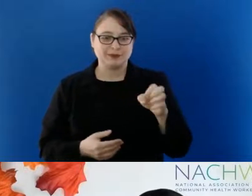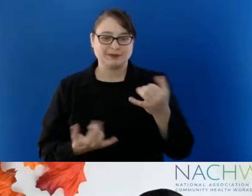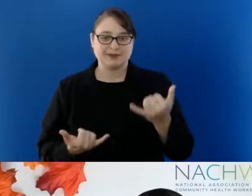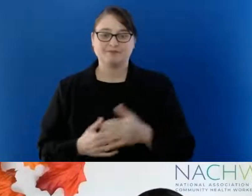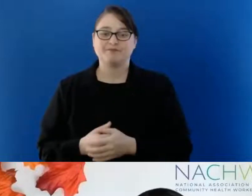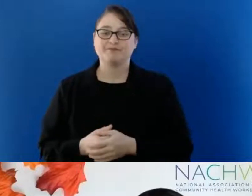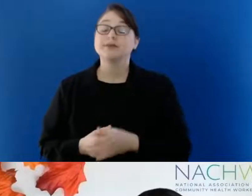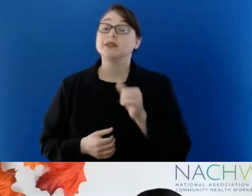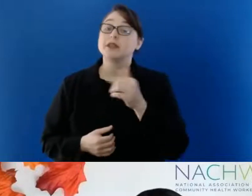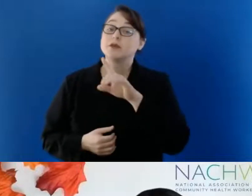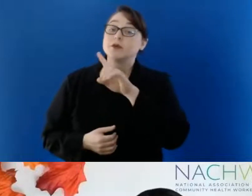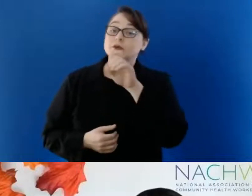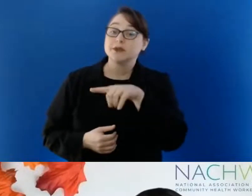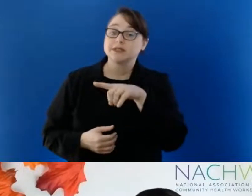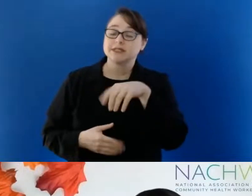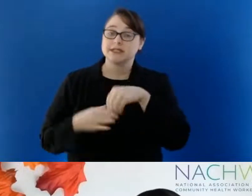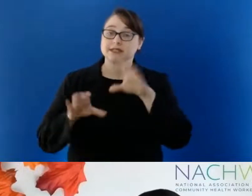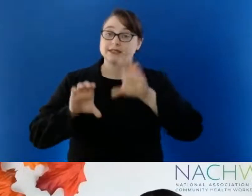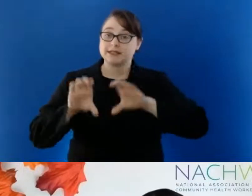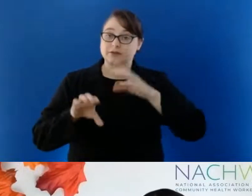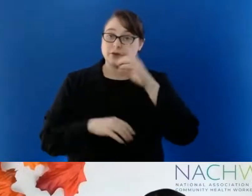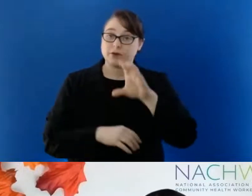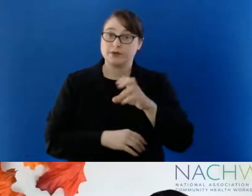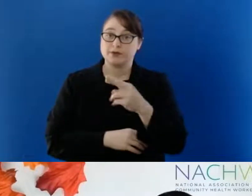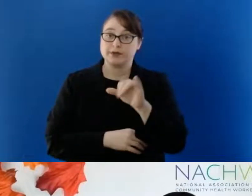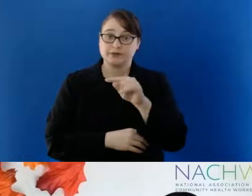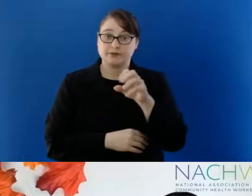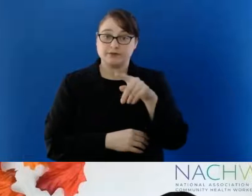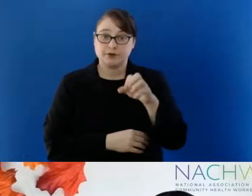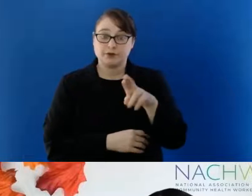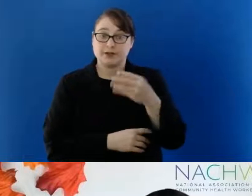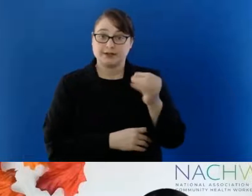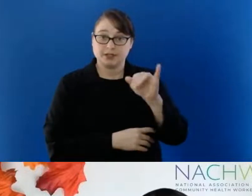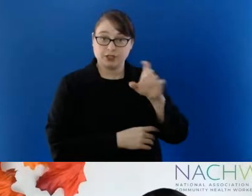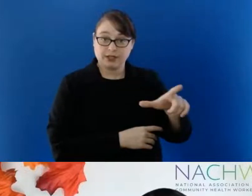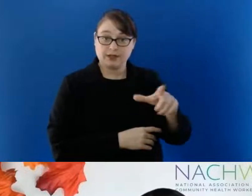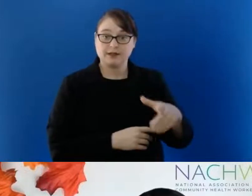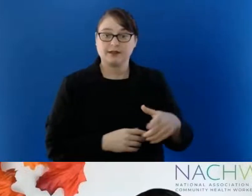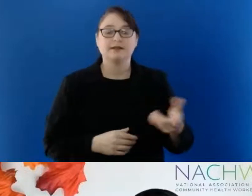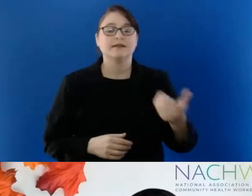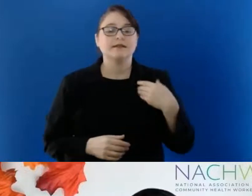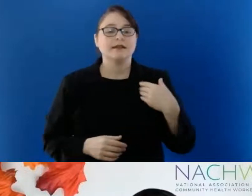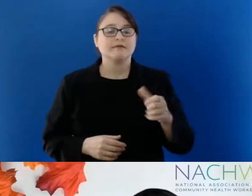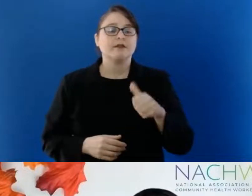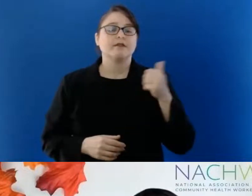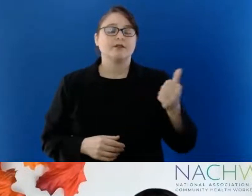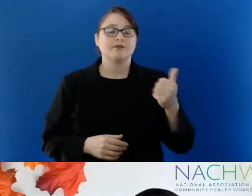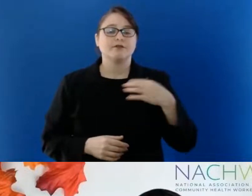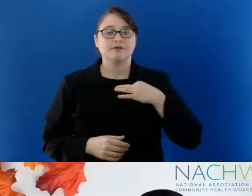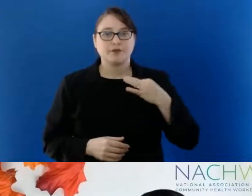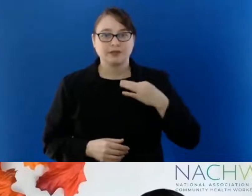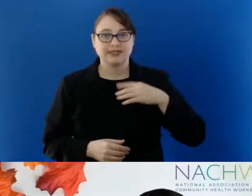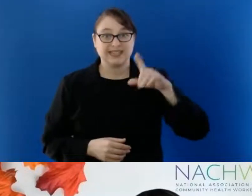this might be for Christopher and Jill, is they're saying they have CHWs or other volunteers who really need